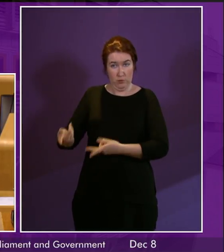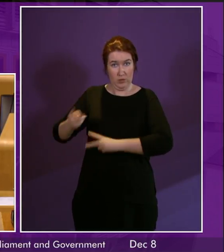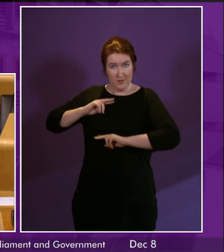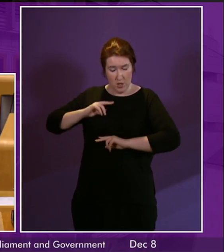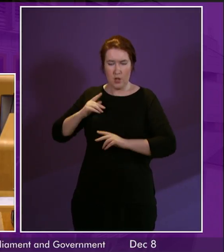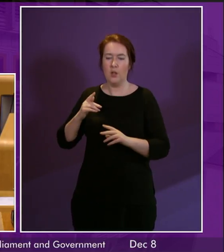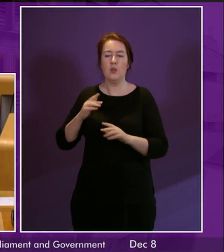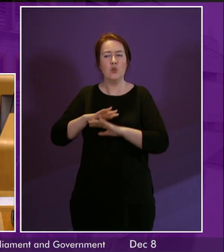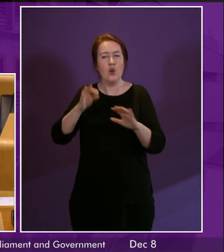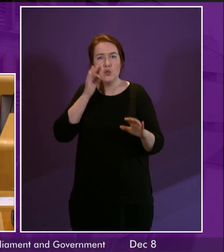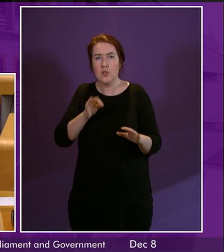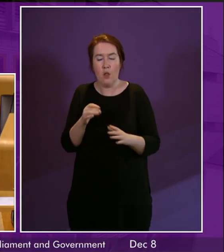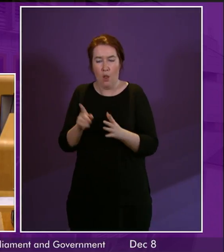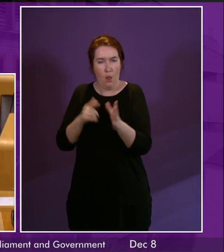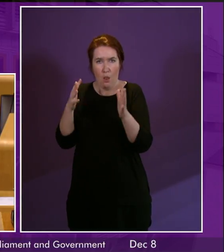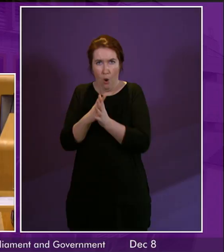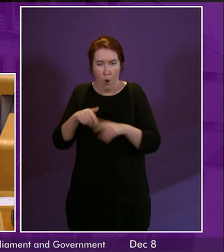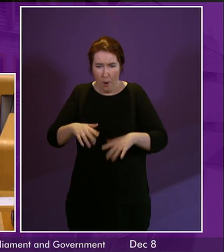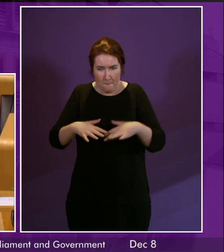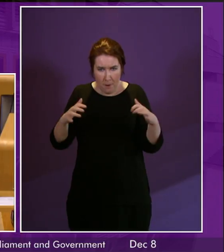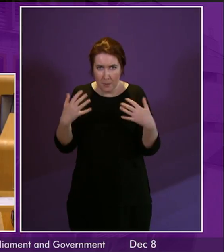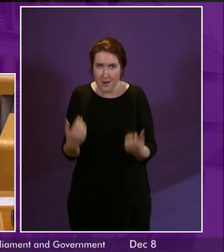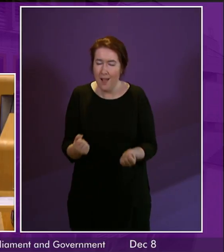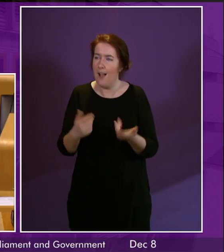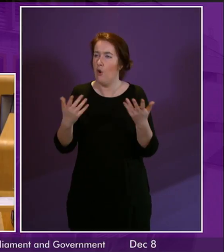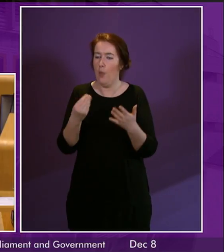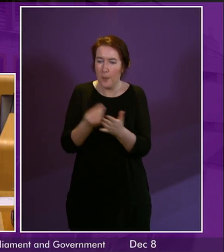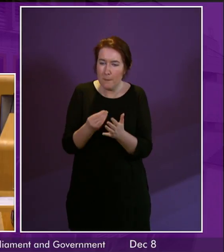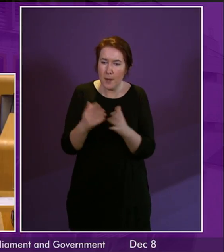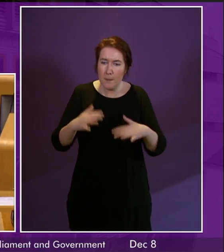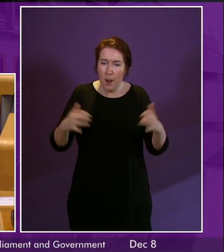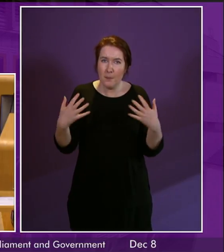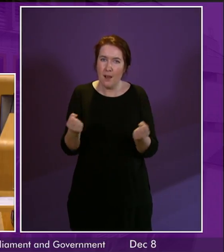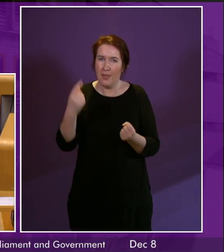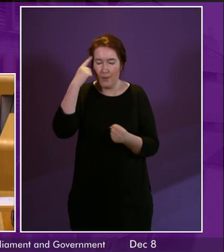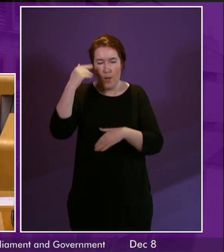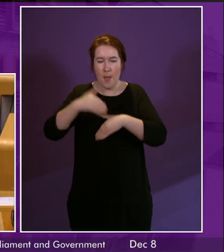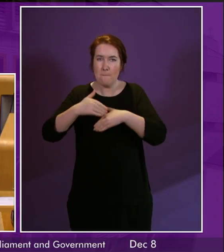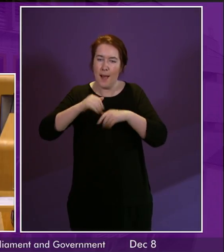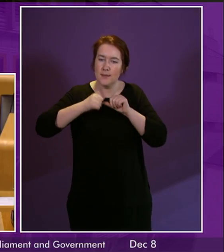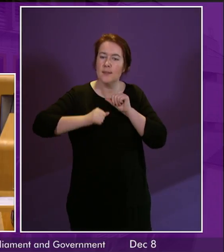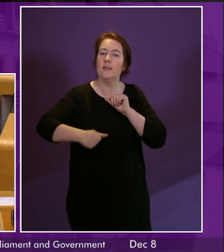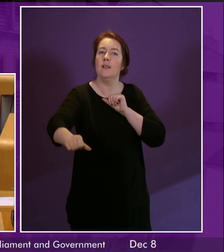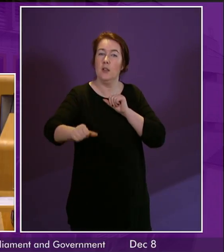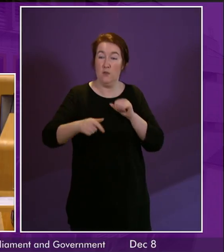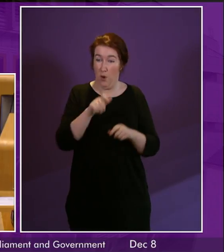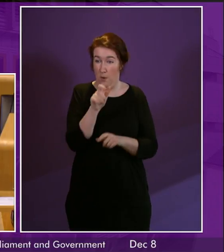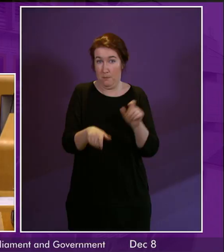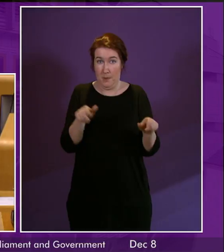about the laws that this Parliament has or the money that the Parliament has, it's the impact that that has on people out